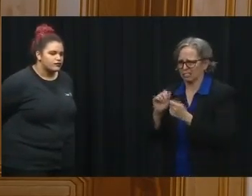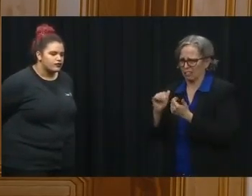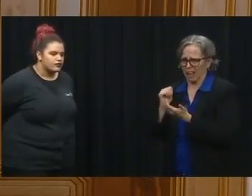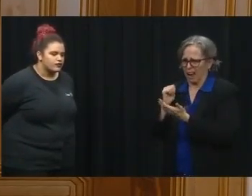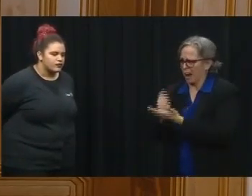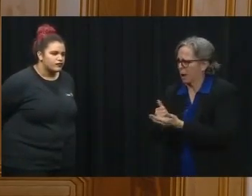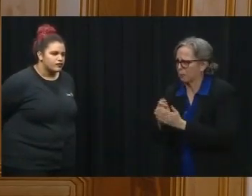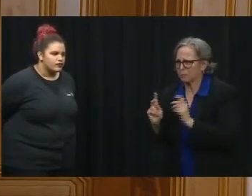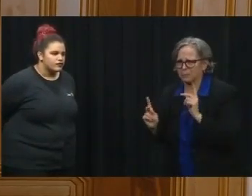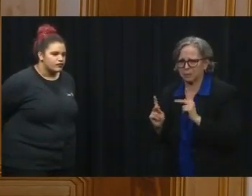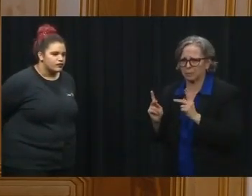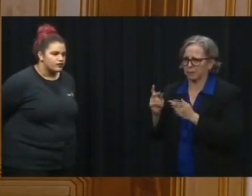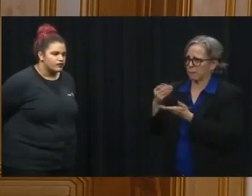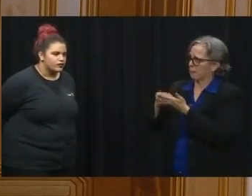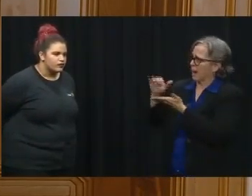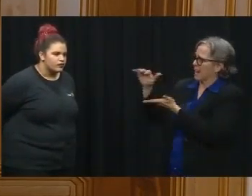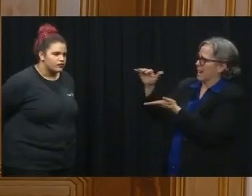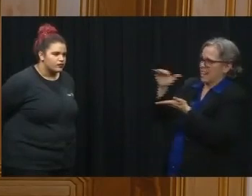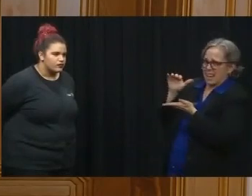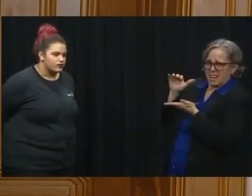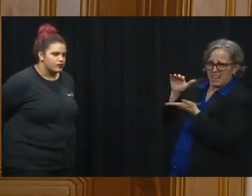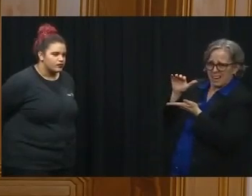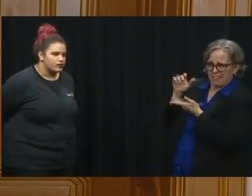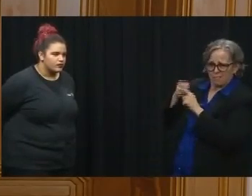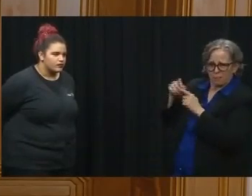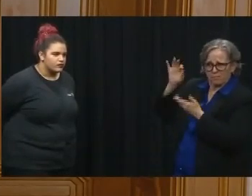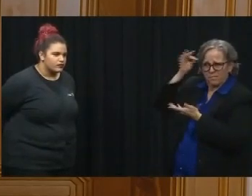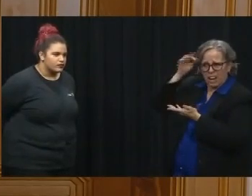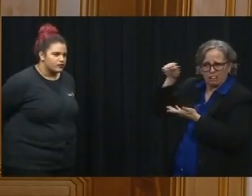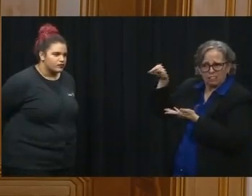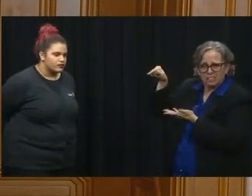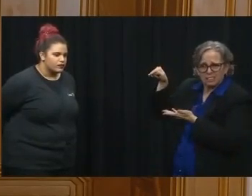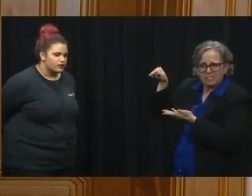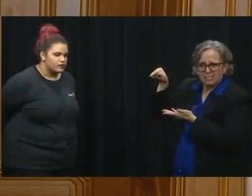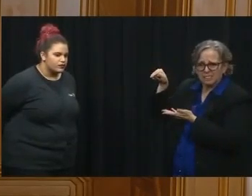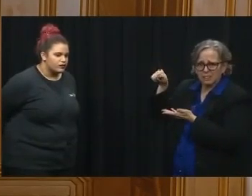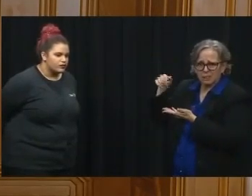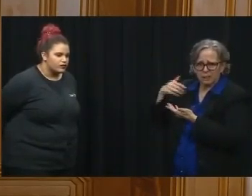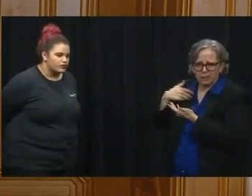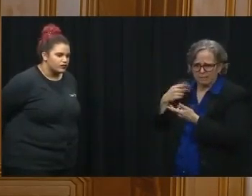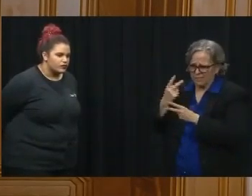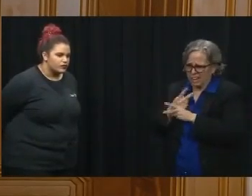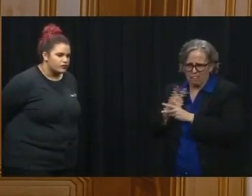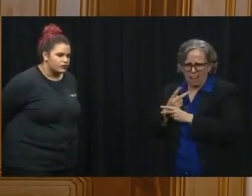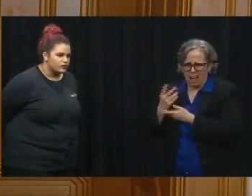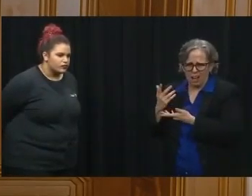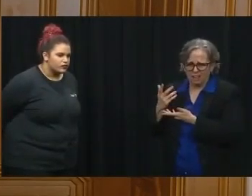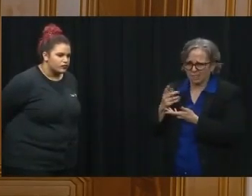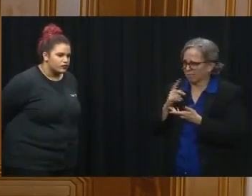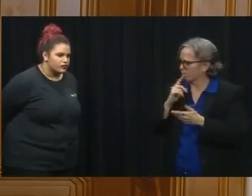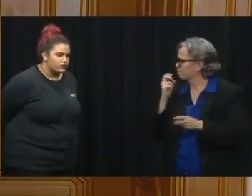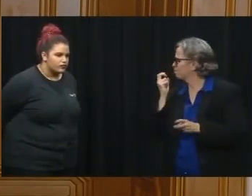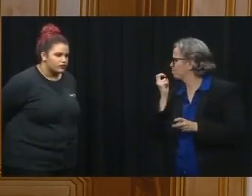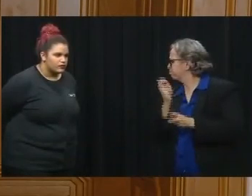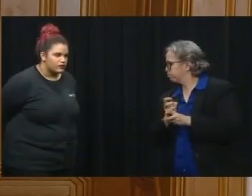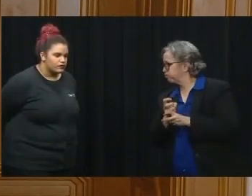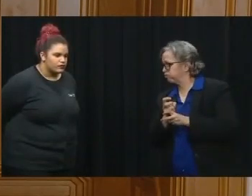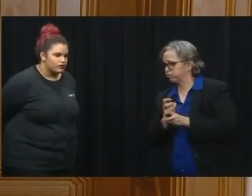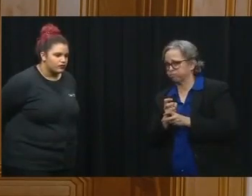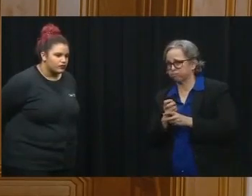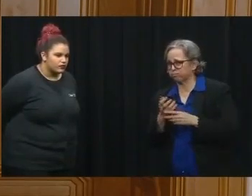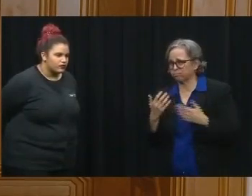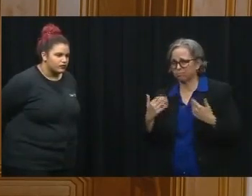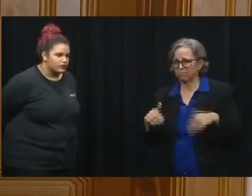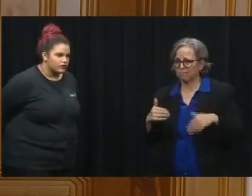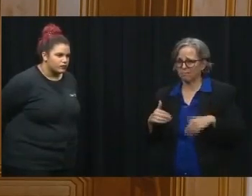the federal government. So these are difficult and tough times. I think what the legislature